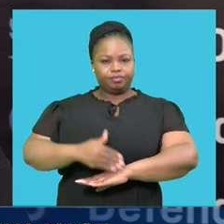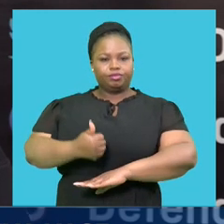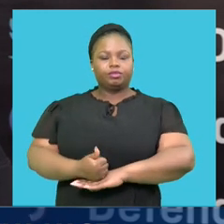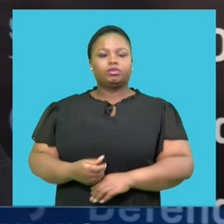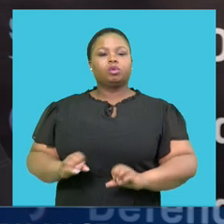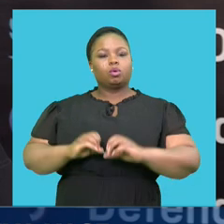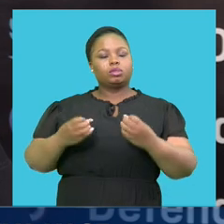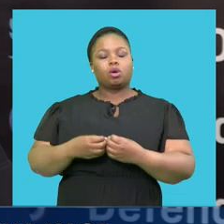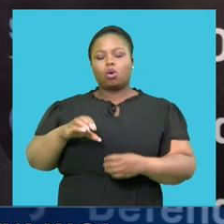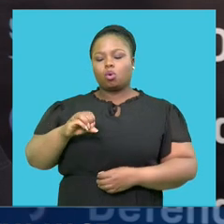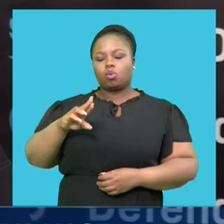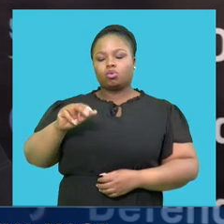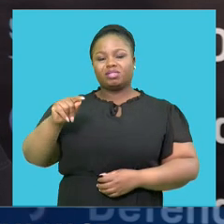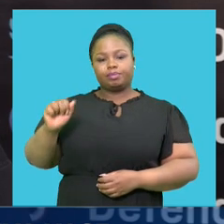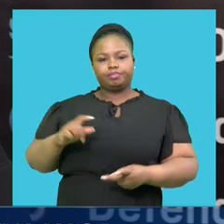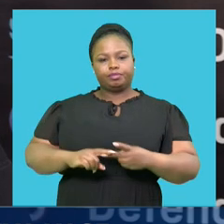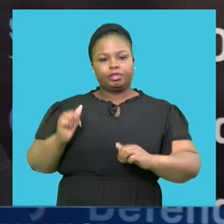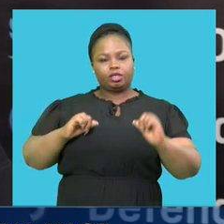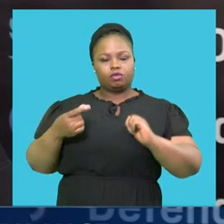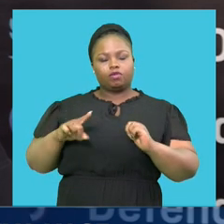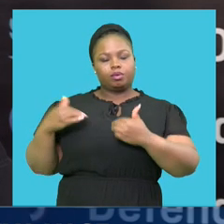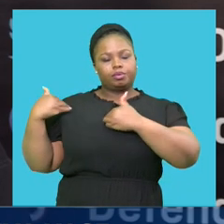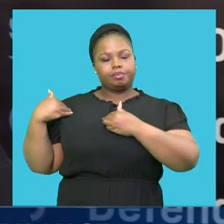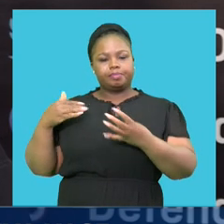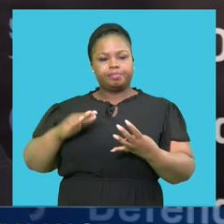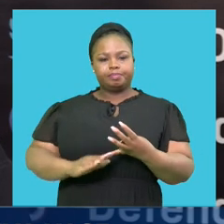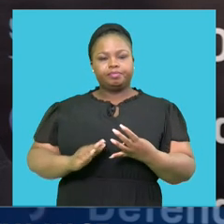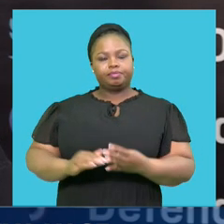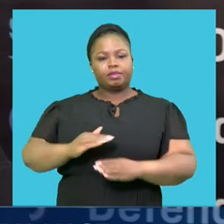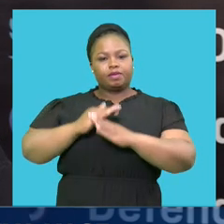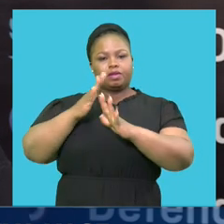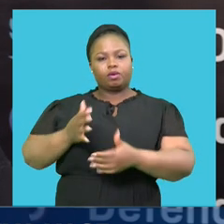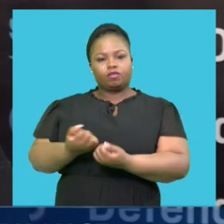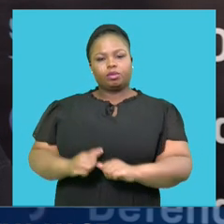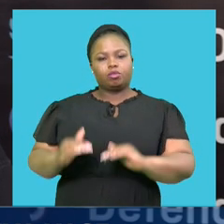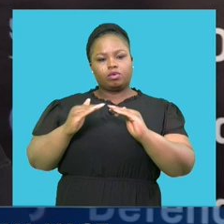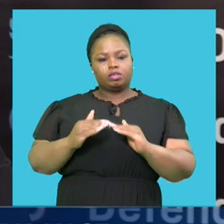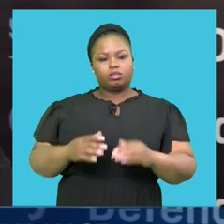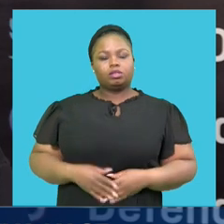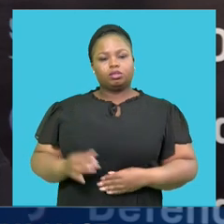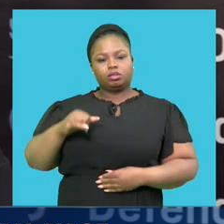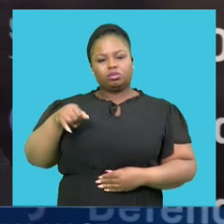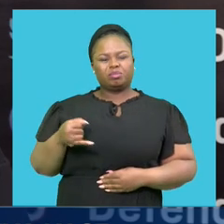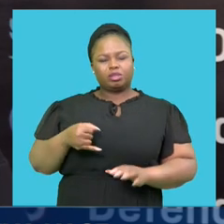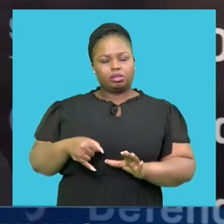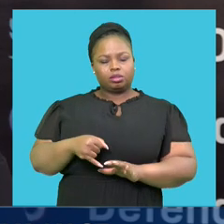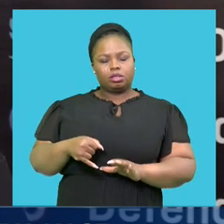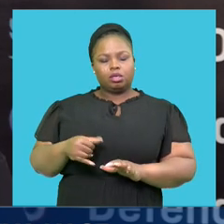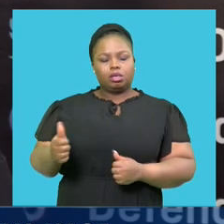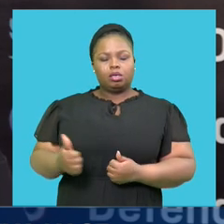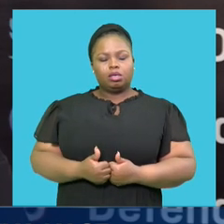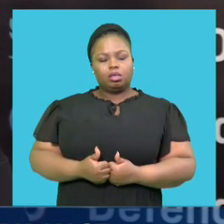Organization Undoing Tax Abuse, Action for Accountability, Defend Our Democracy, and the Johannesburg Inner City Partnership